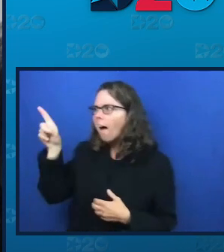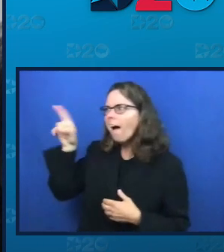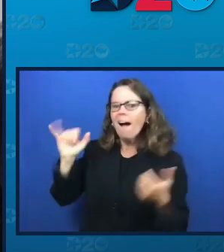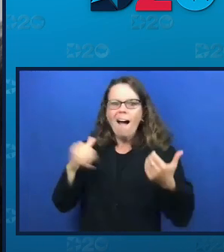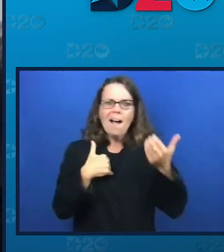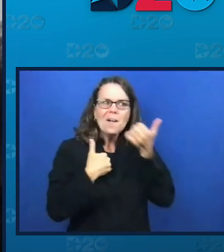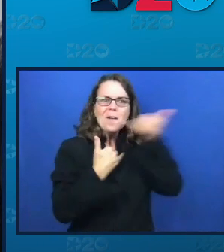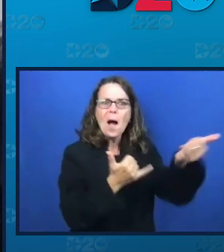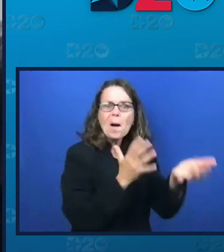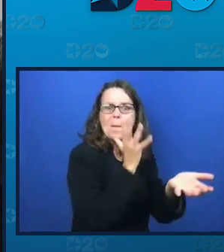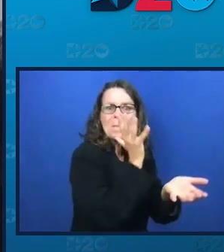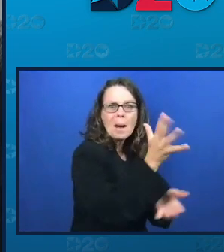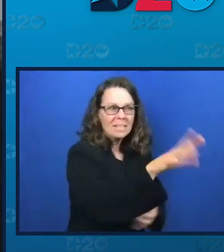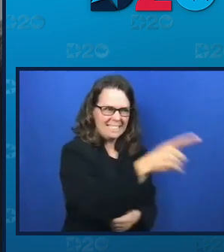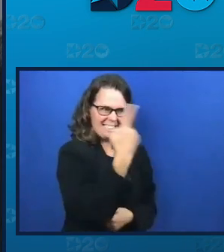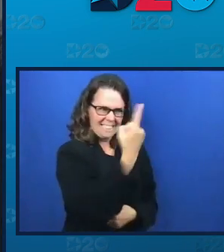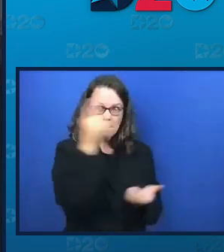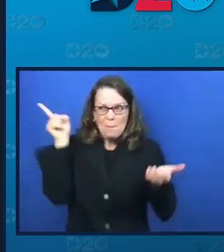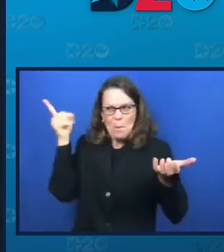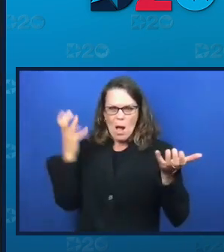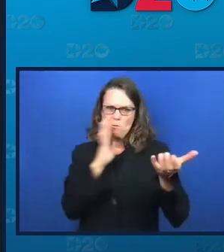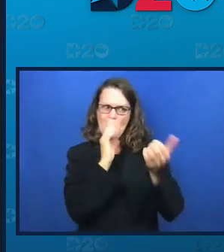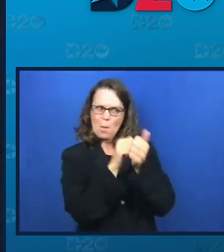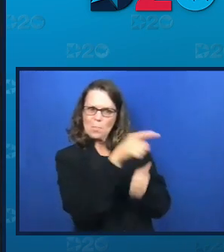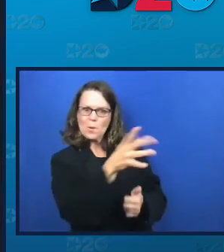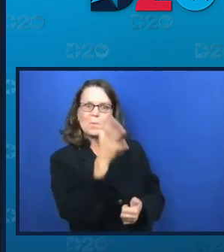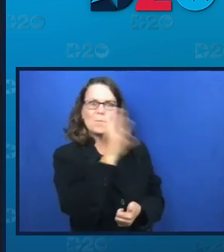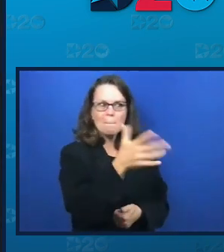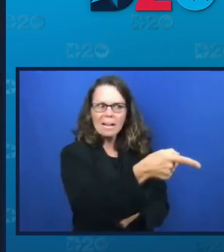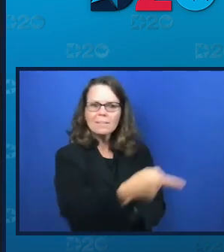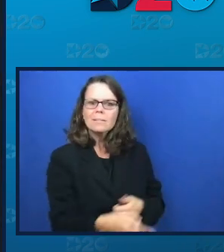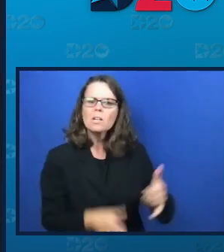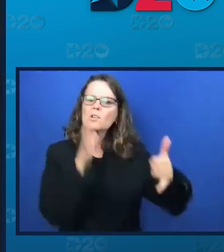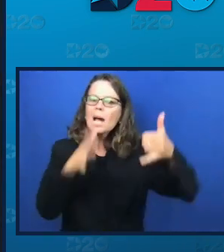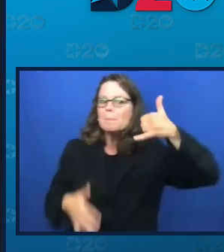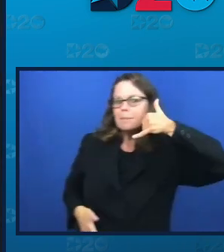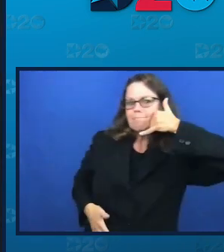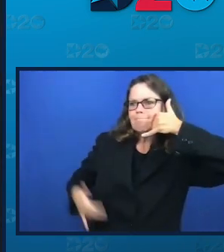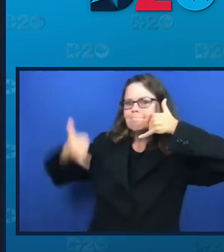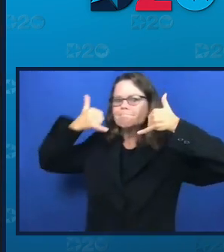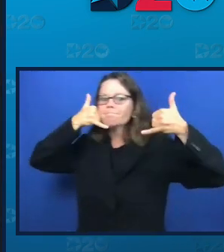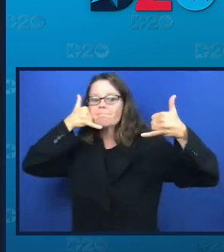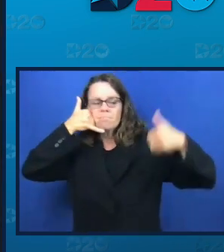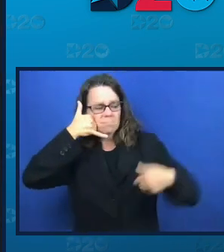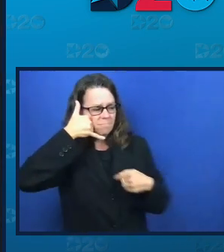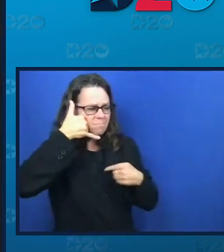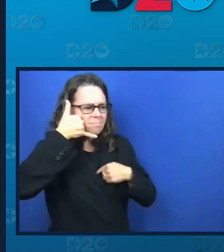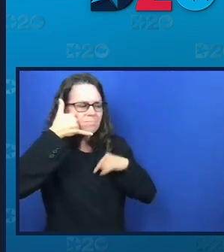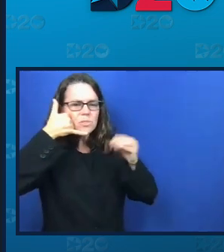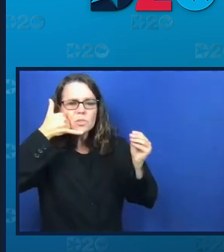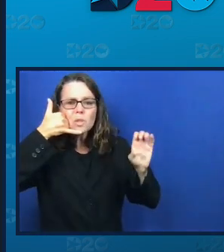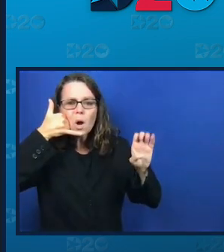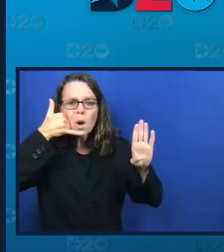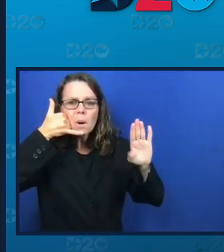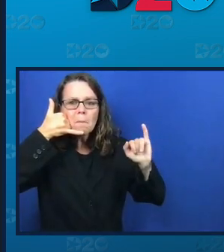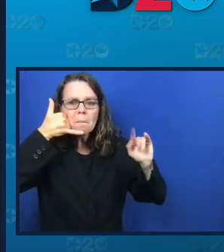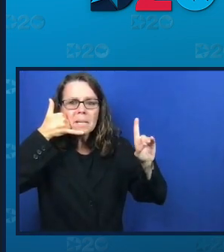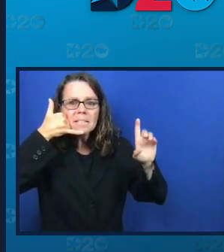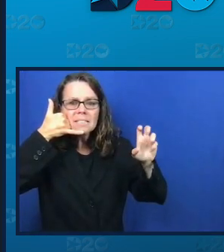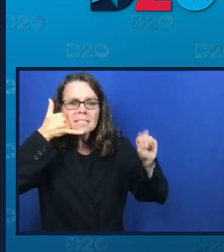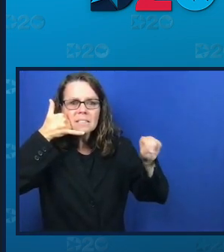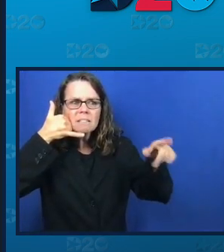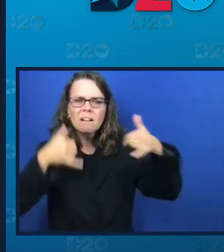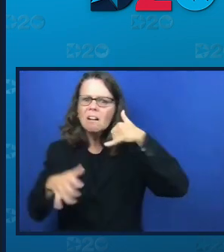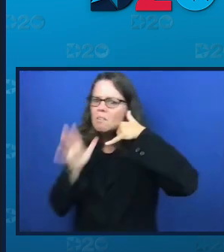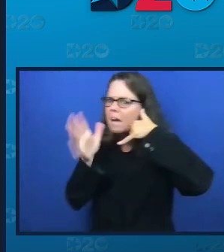was overwhelmed. Grammy went on to tell him her second eldest, my Aunt Michelle, was in the hospital. Colon cancer, advanced, and she was really